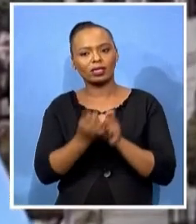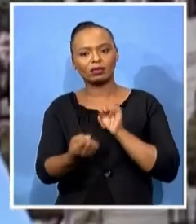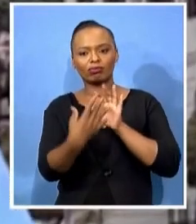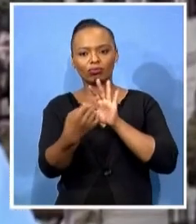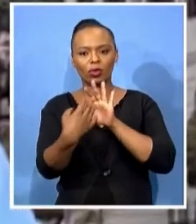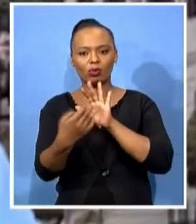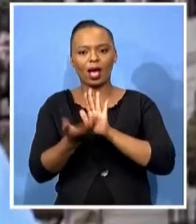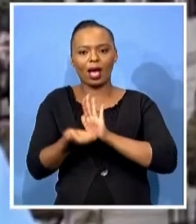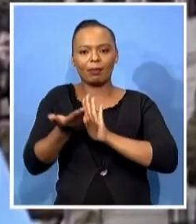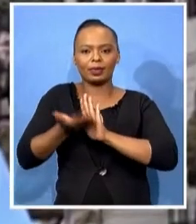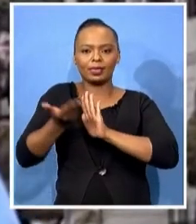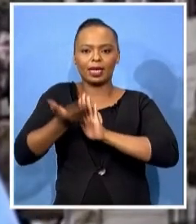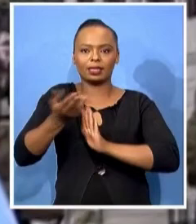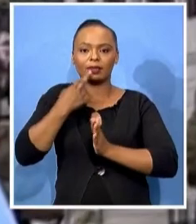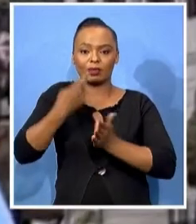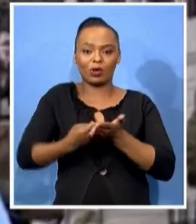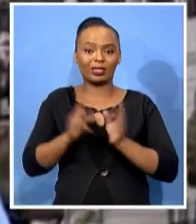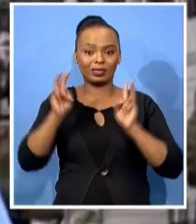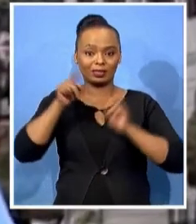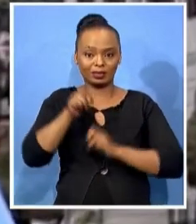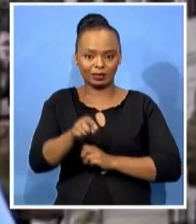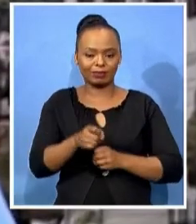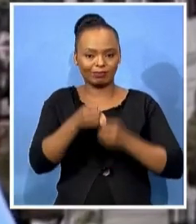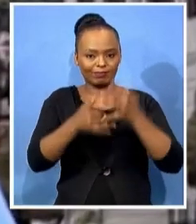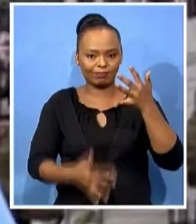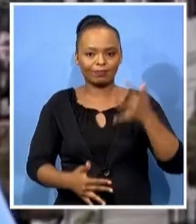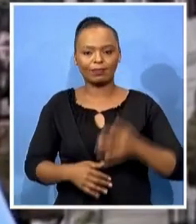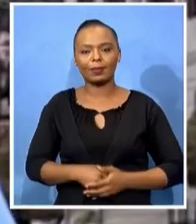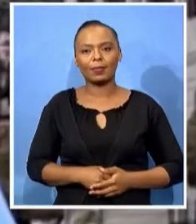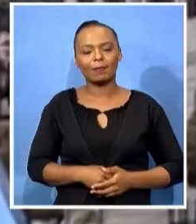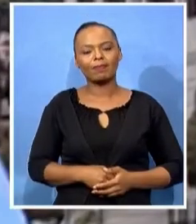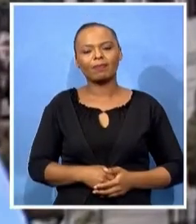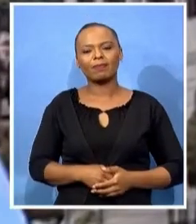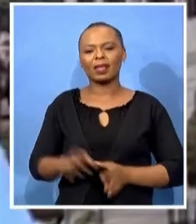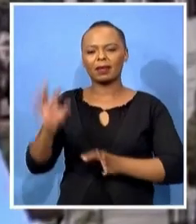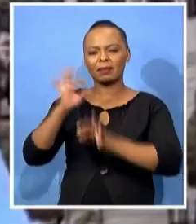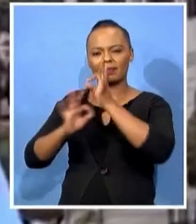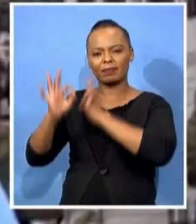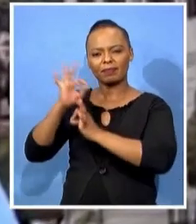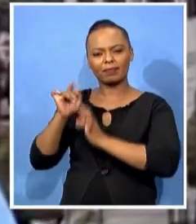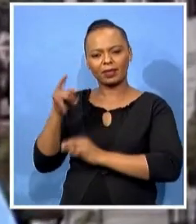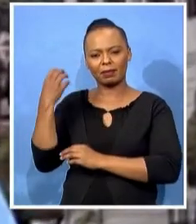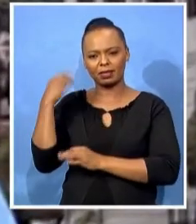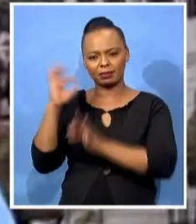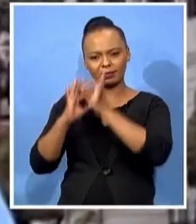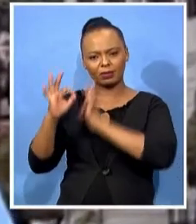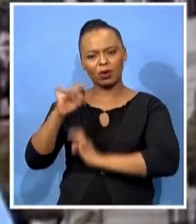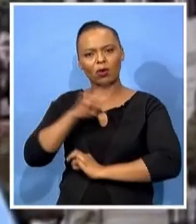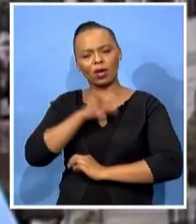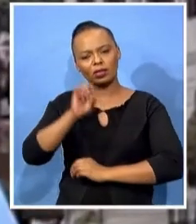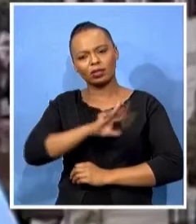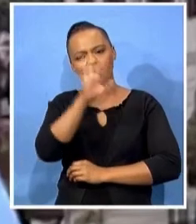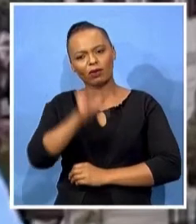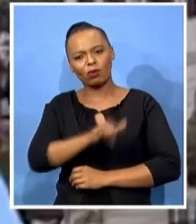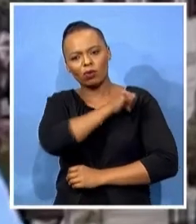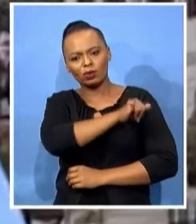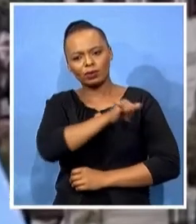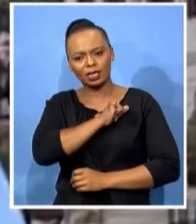want you please to explain why South African state hospitals is still not ready for second wave, despite